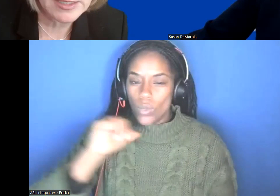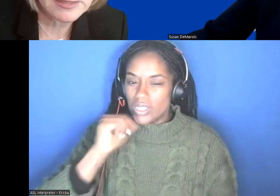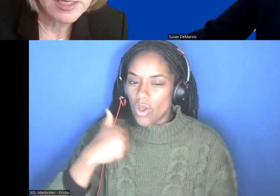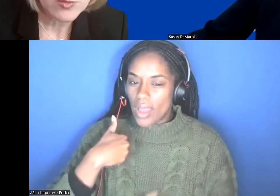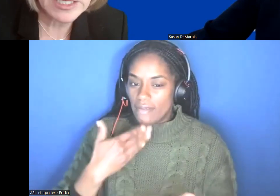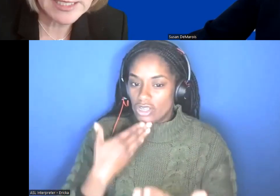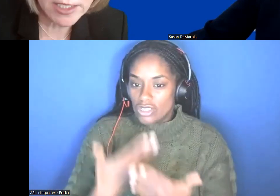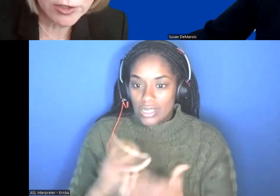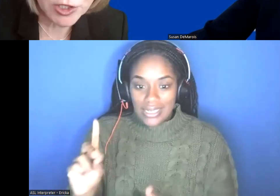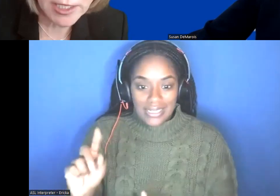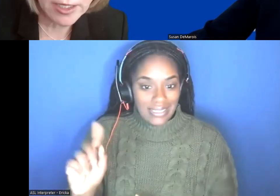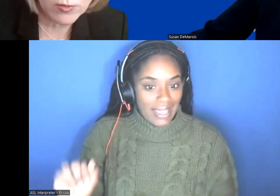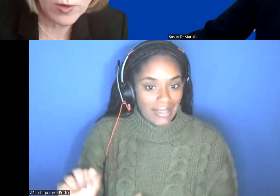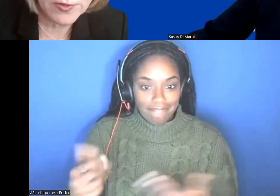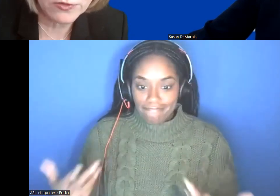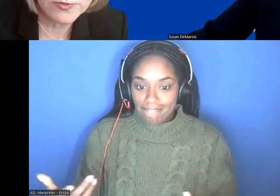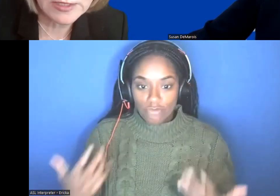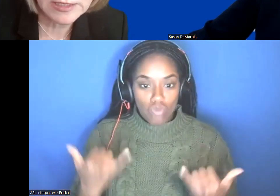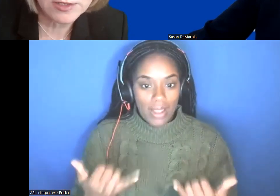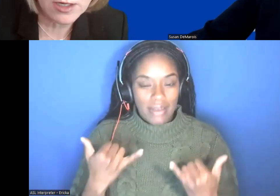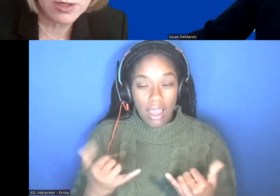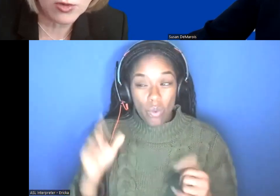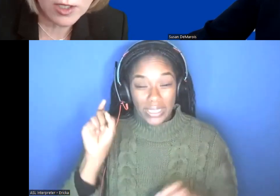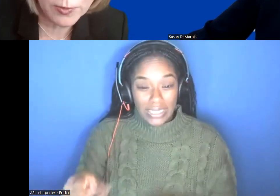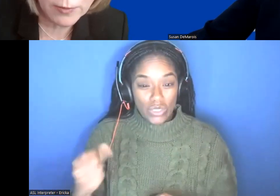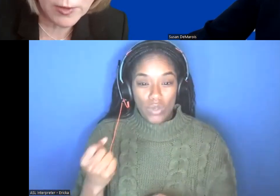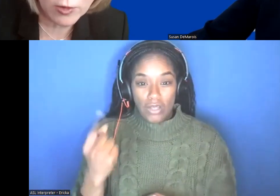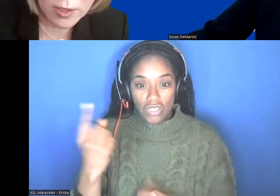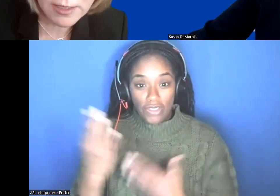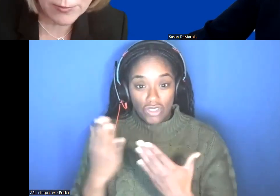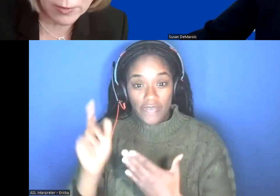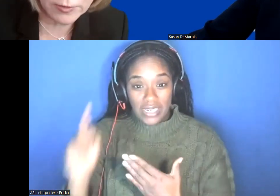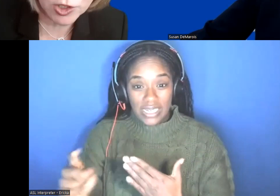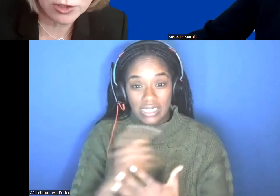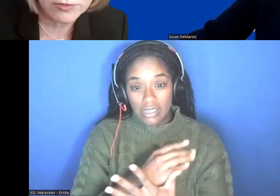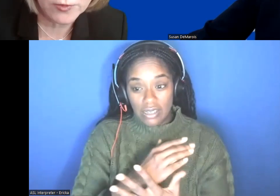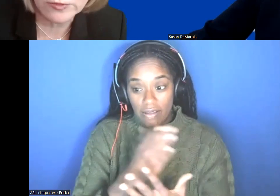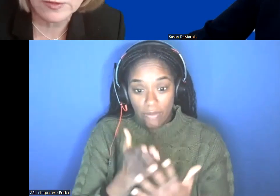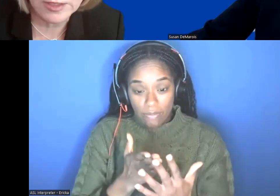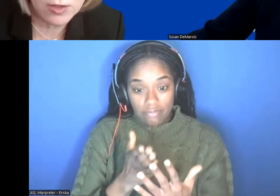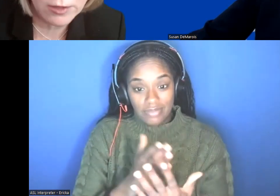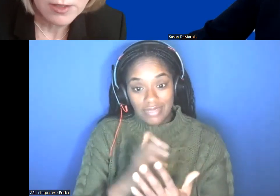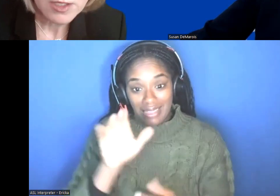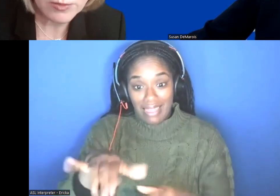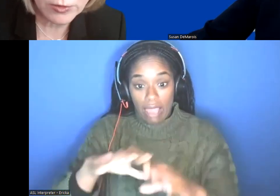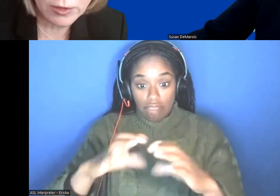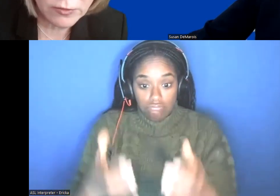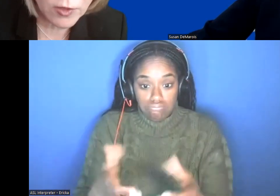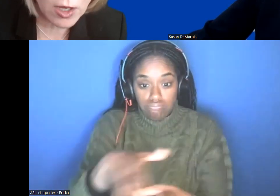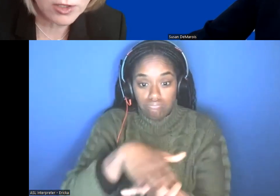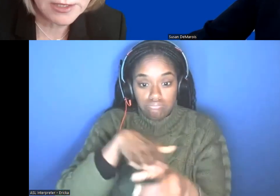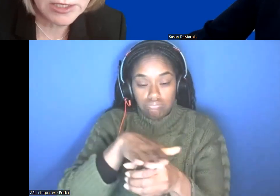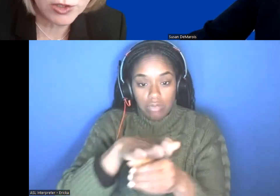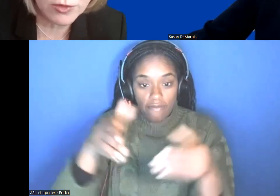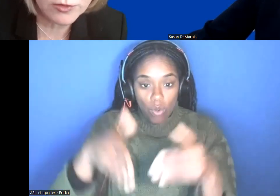this space. We need to understand what the service needs are across that population, focusing in on communities